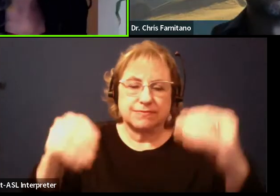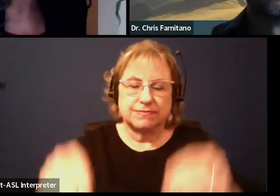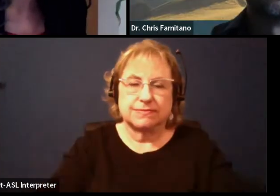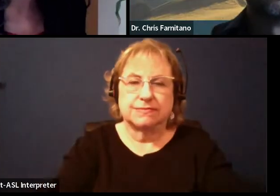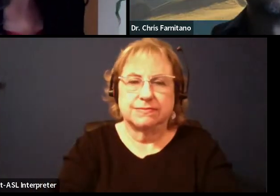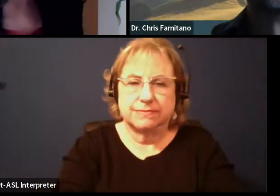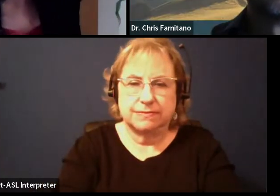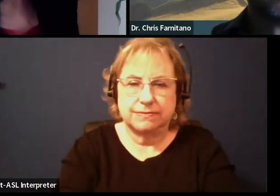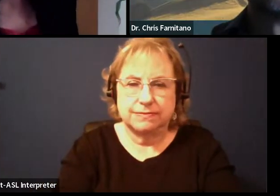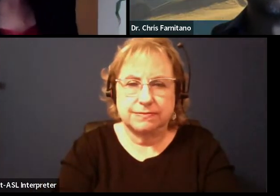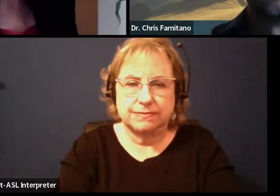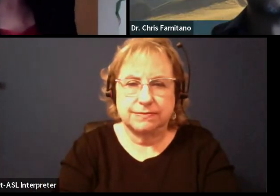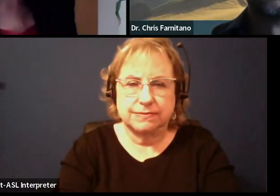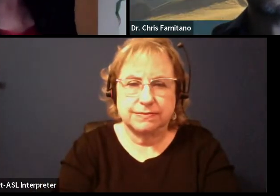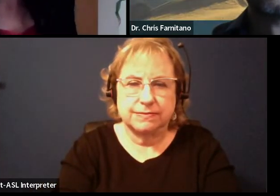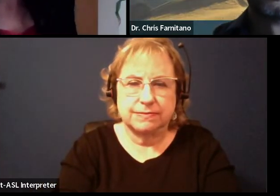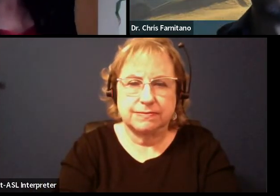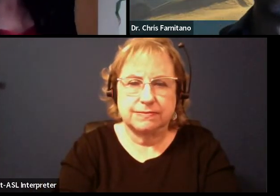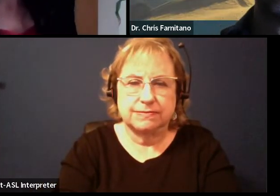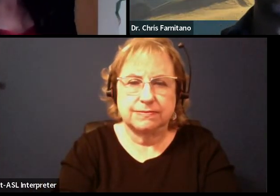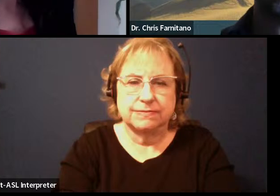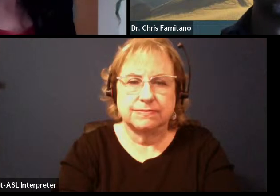vaccines? Take that one. Okay, Nikki, thanks.